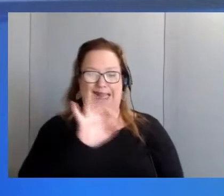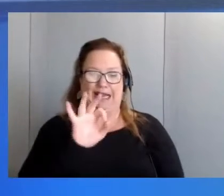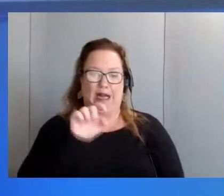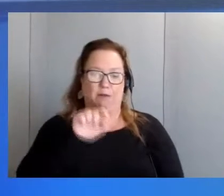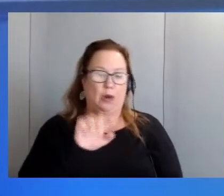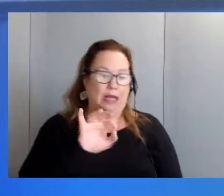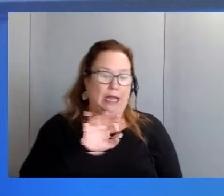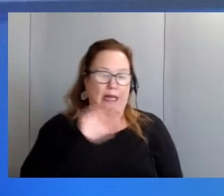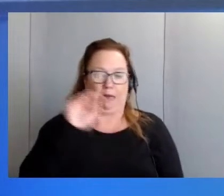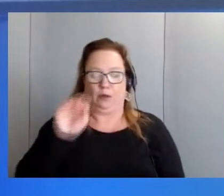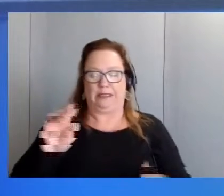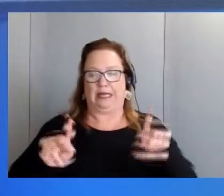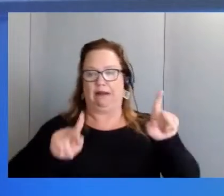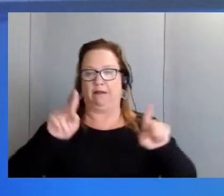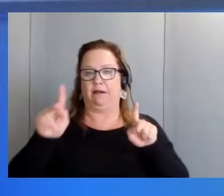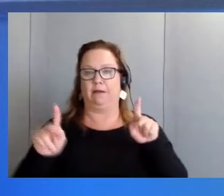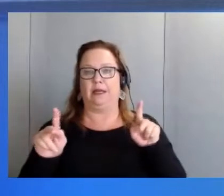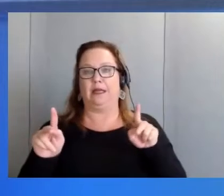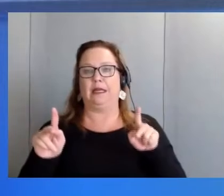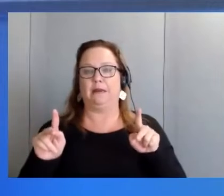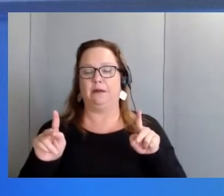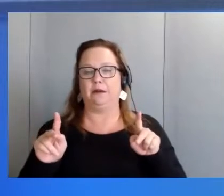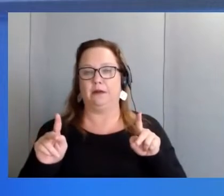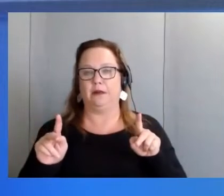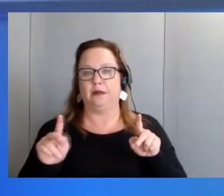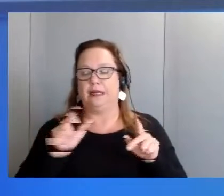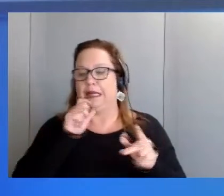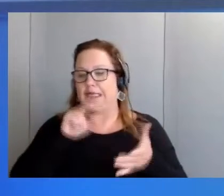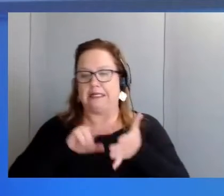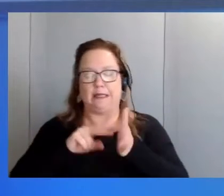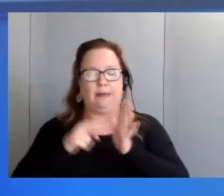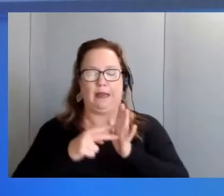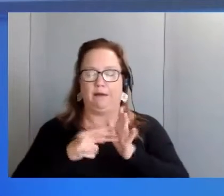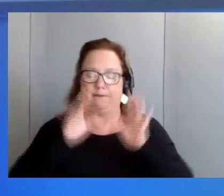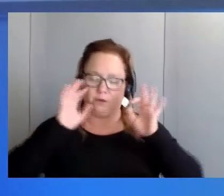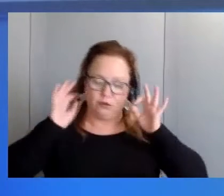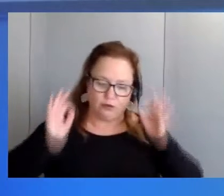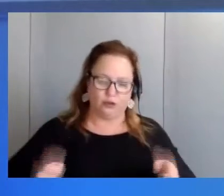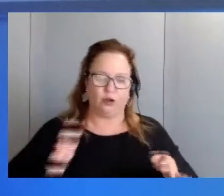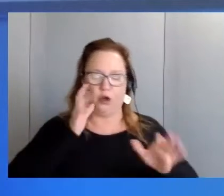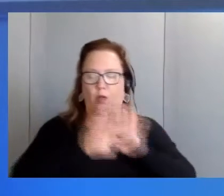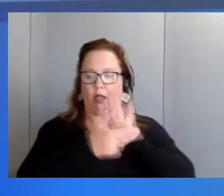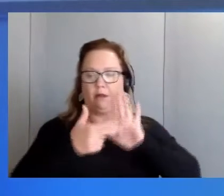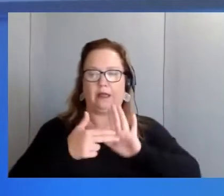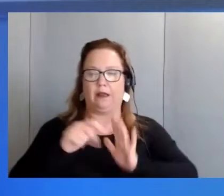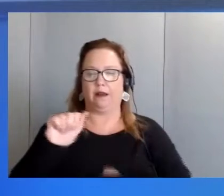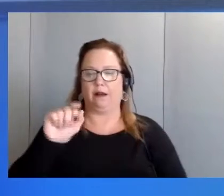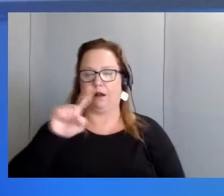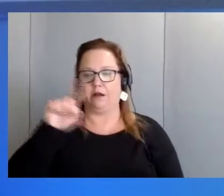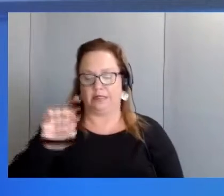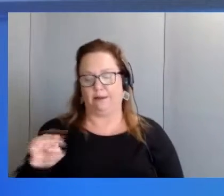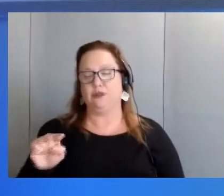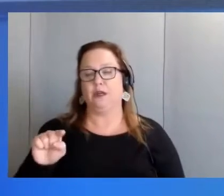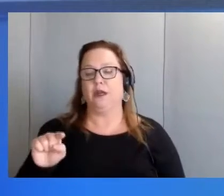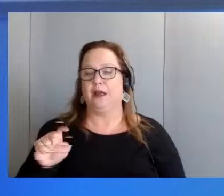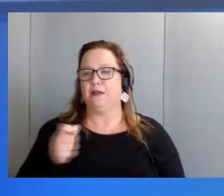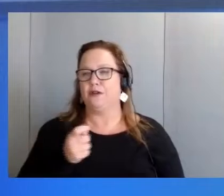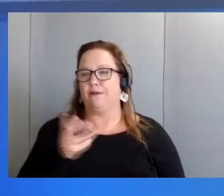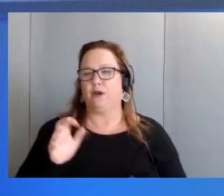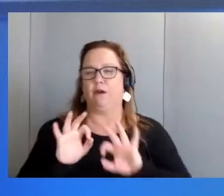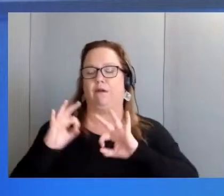99.9% of people, it doesn't mean you're destined for it. There are very, very few families where a